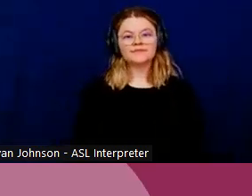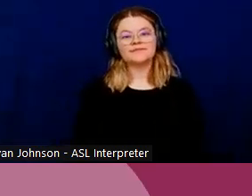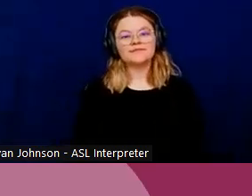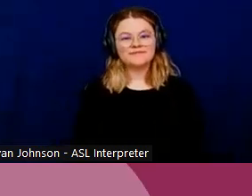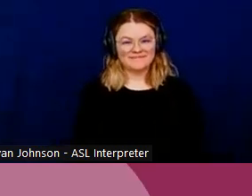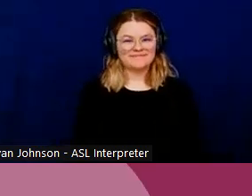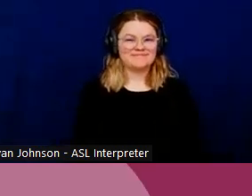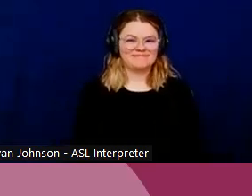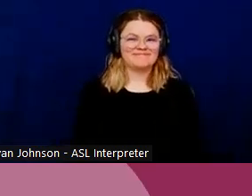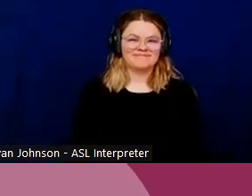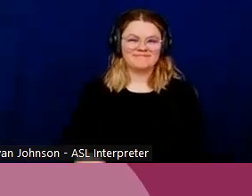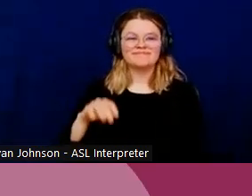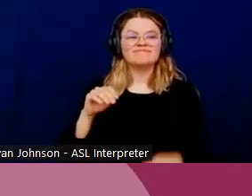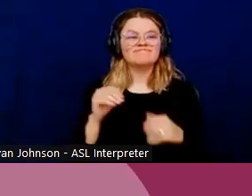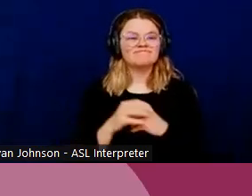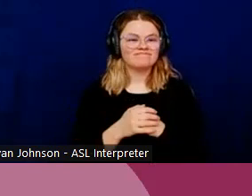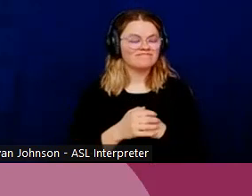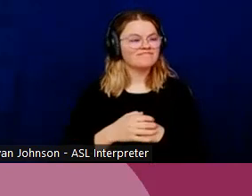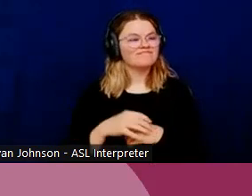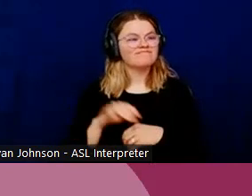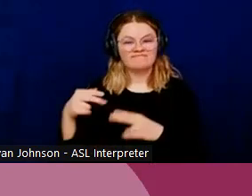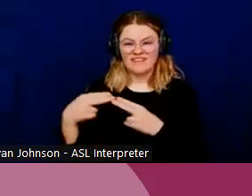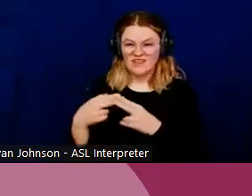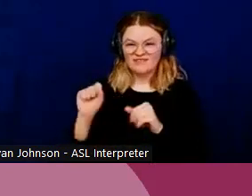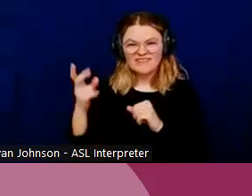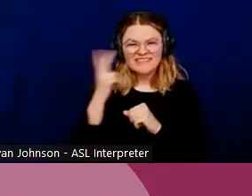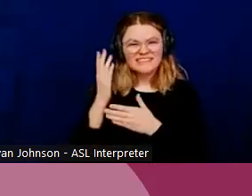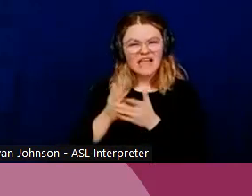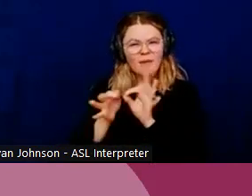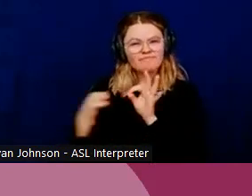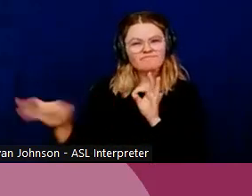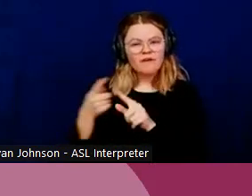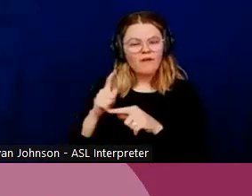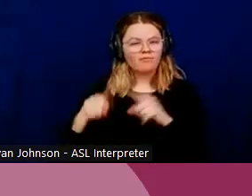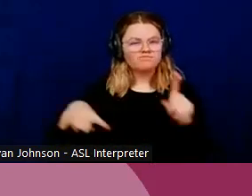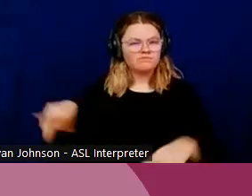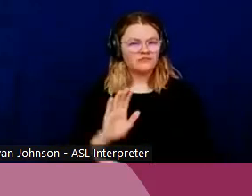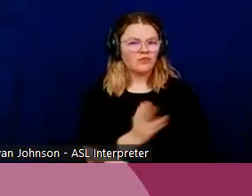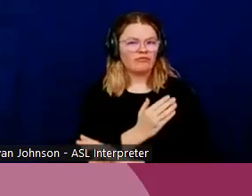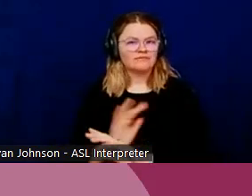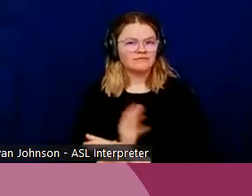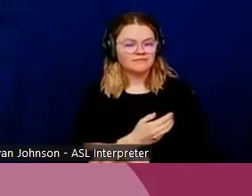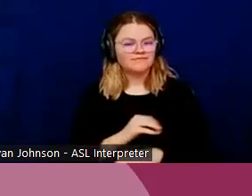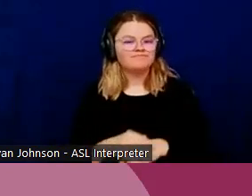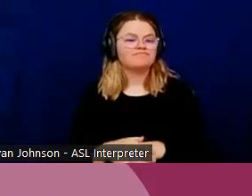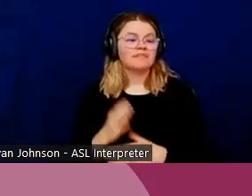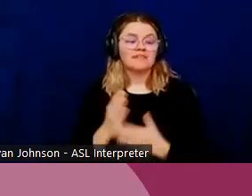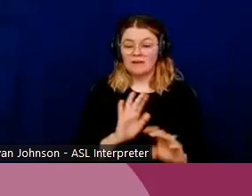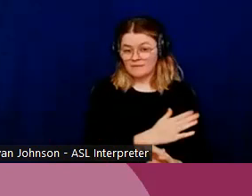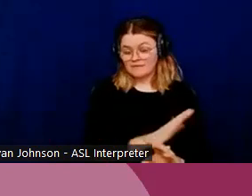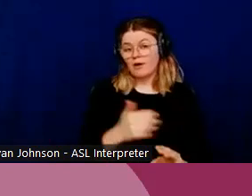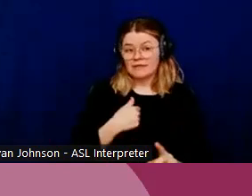On the screen, I listed some song lyrics from certain songs that I listen to,